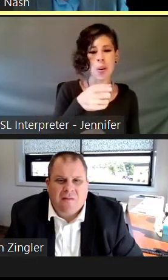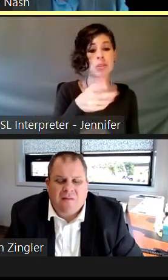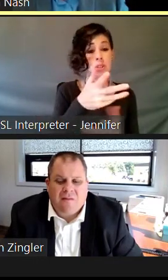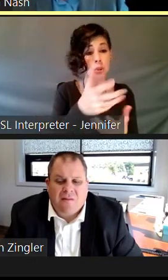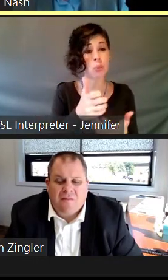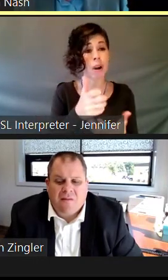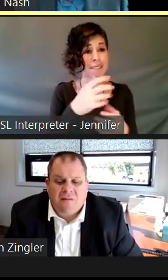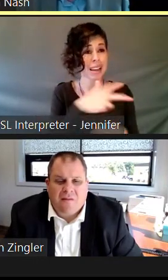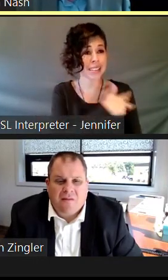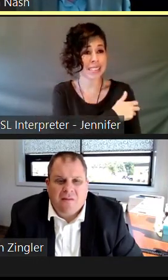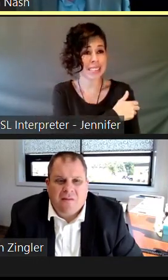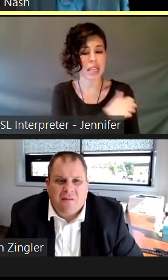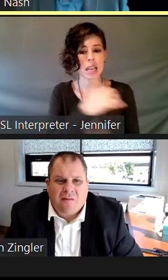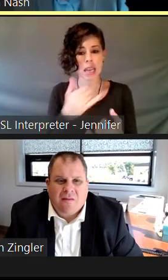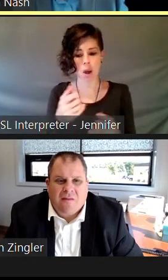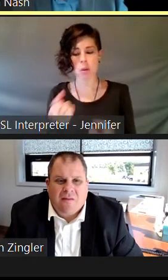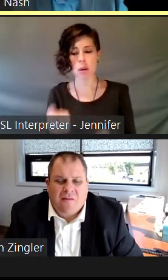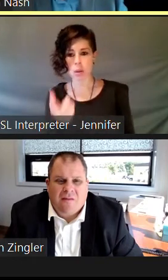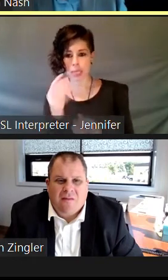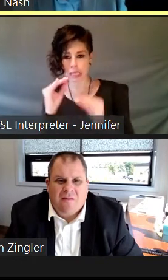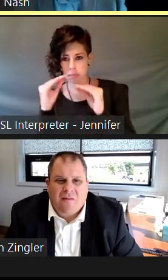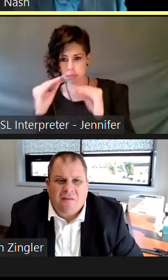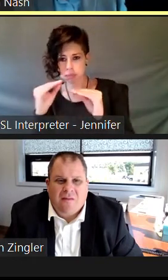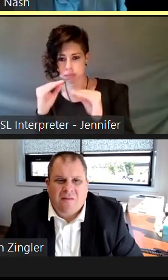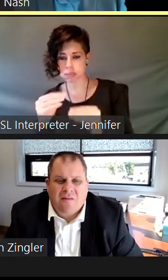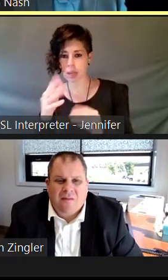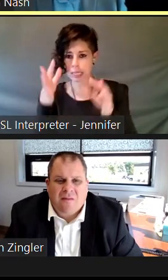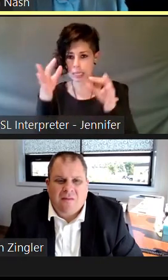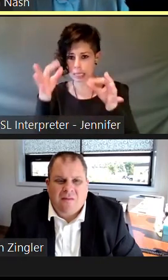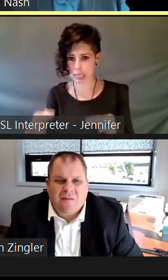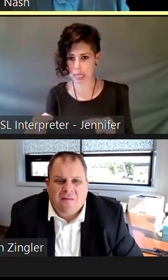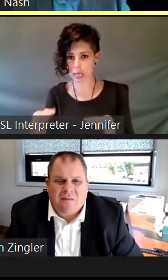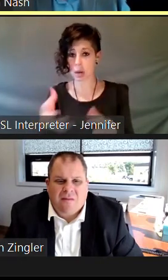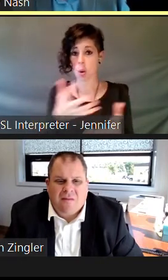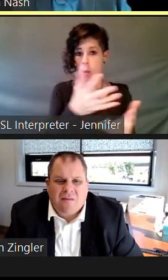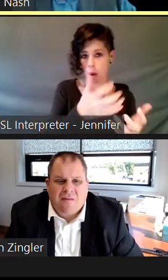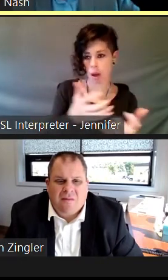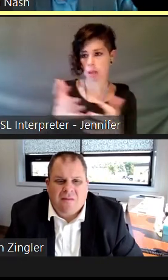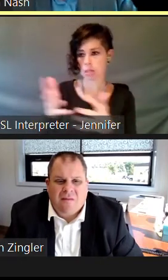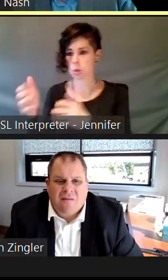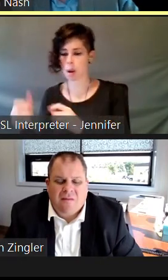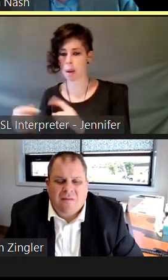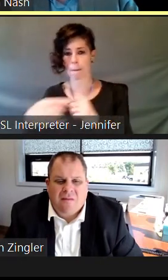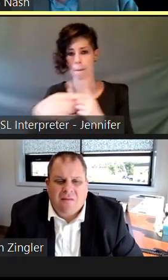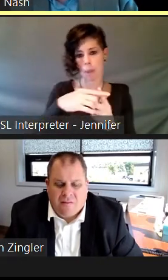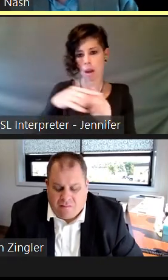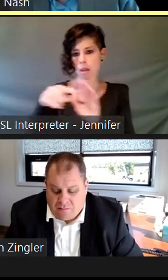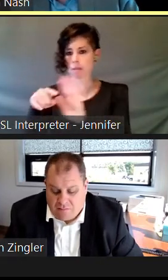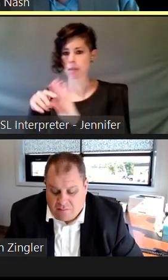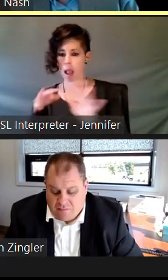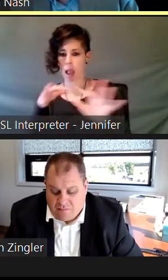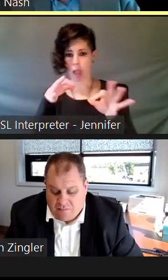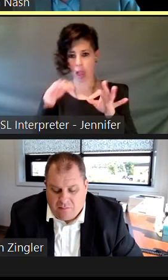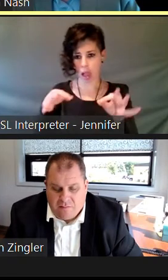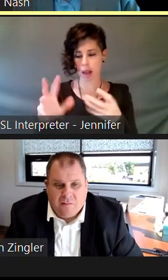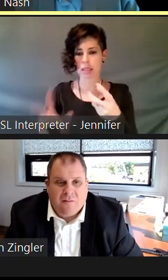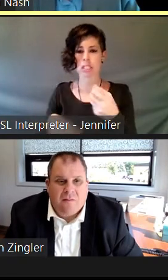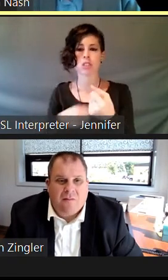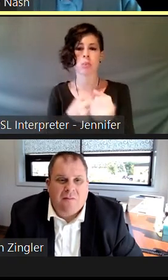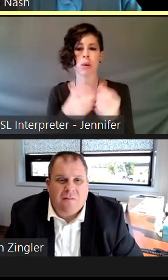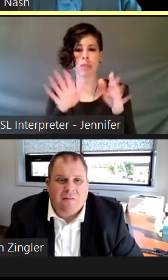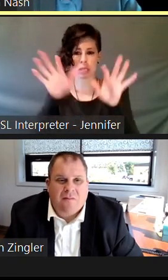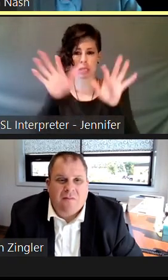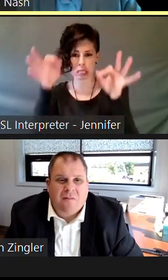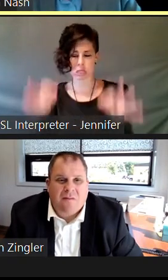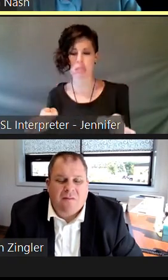implications of choosing to or not to get vaccinated are, and supporting them in that decision. And to me, it is